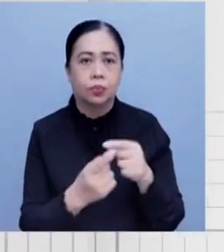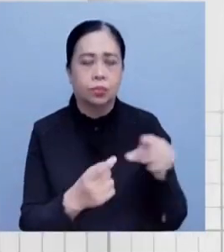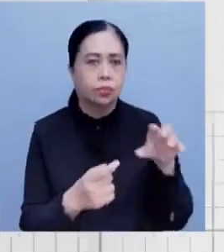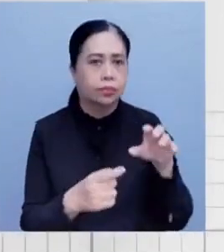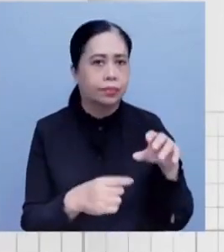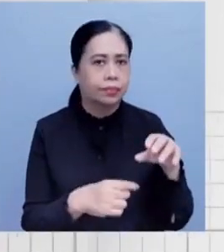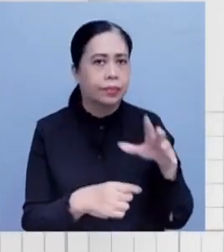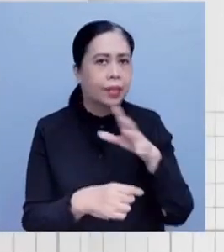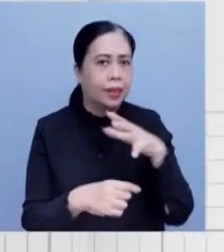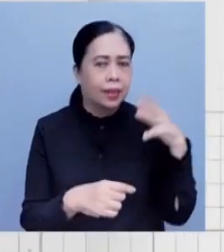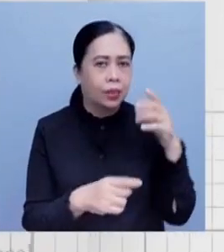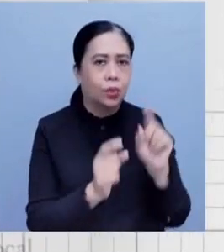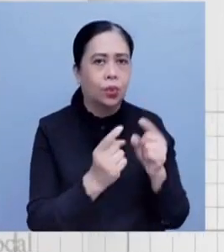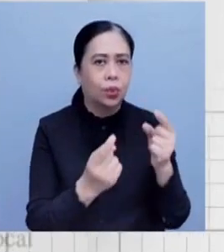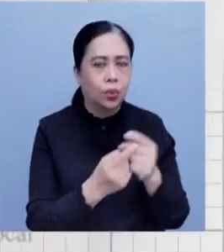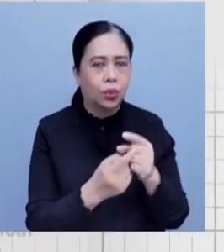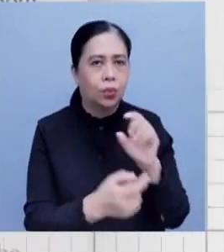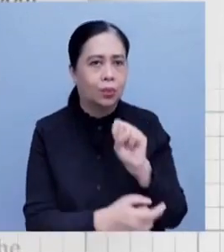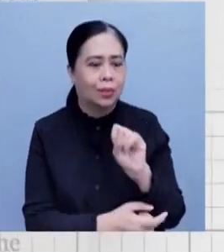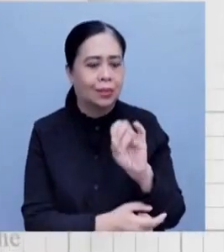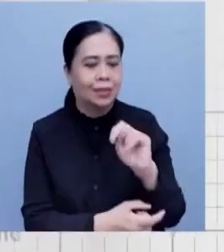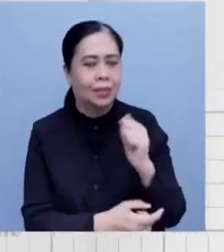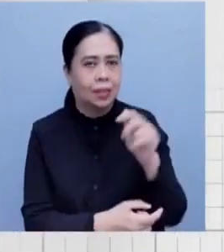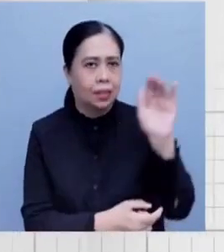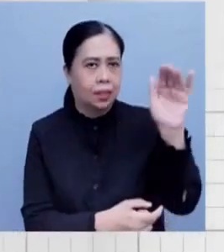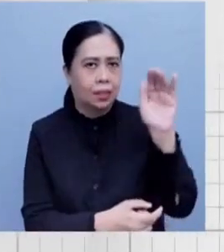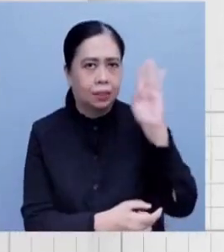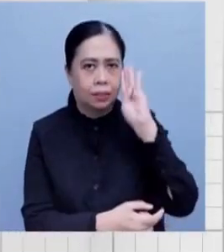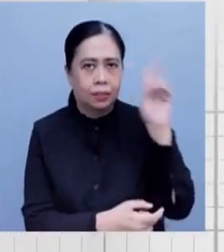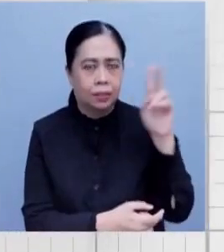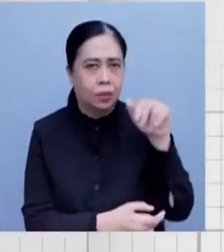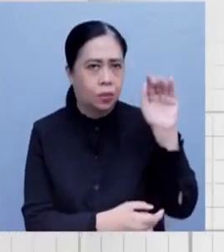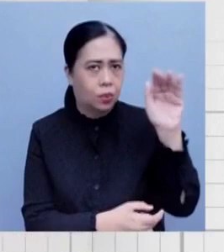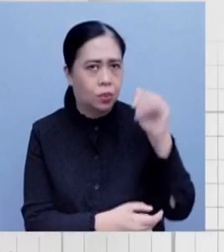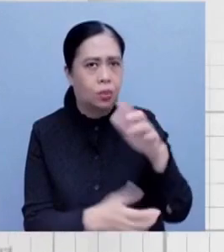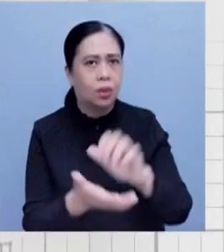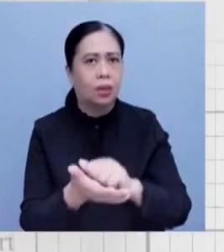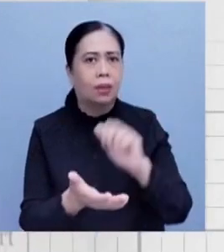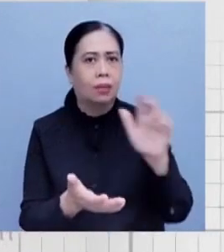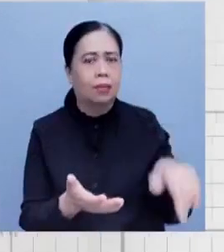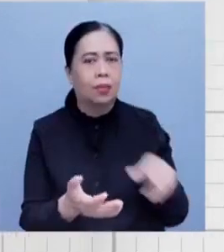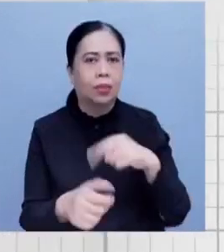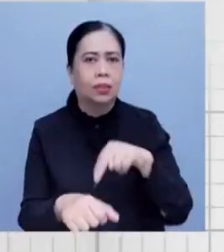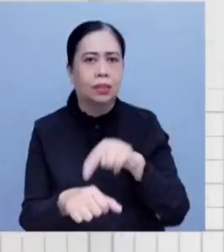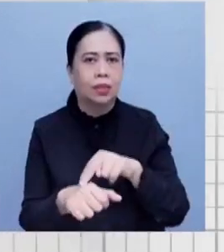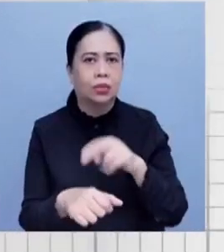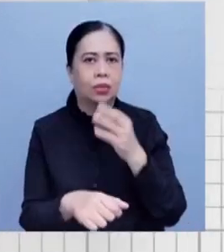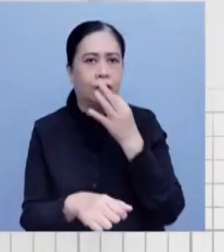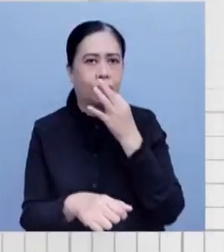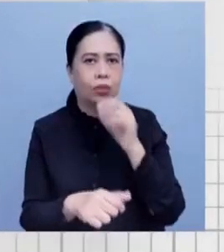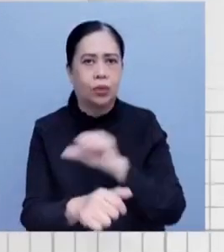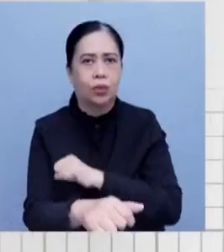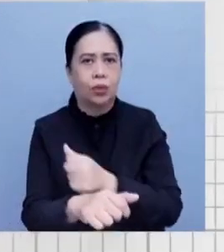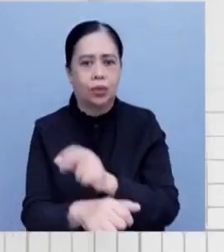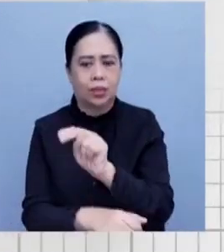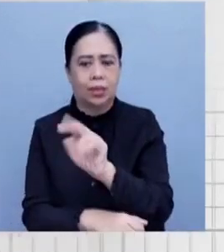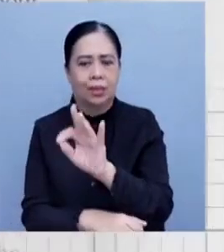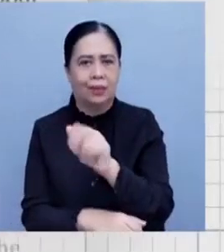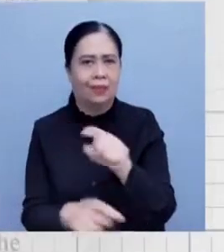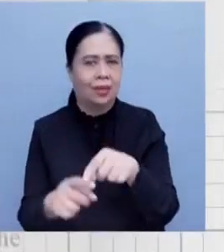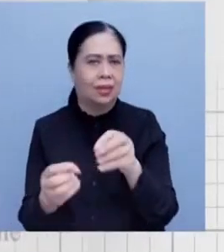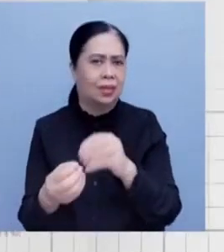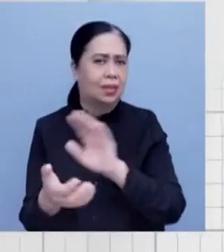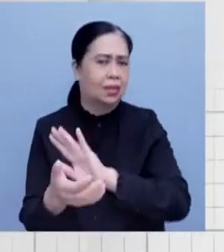to President Bongbong Marcos to reiterate their call to abolish the National Food Authority. The group says the agency